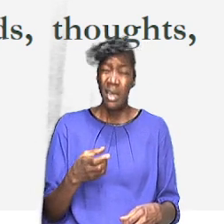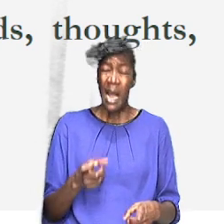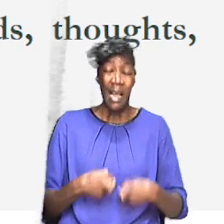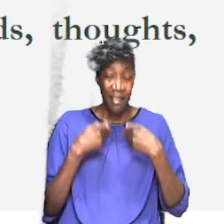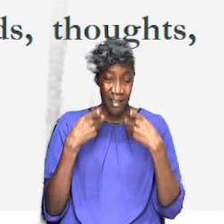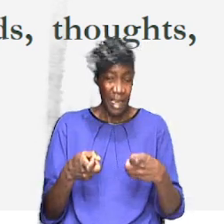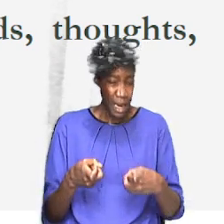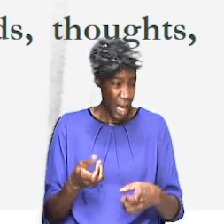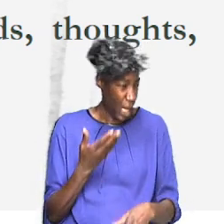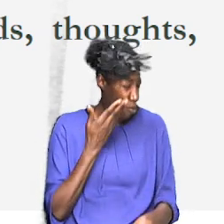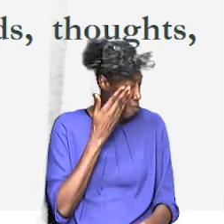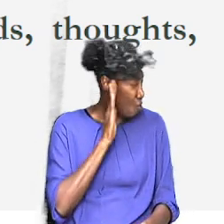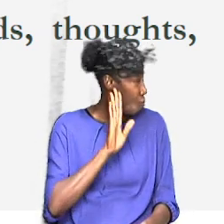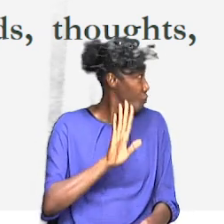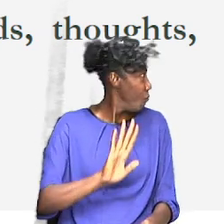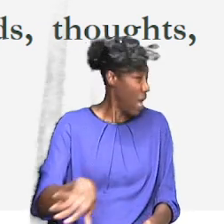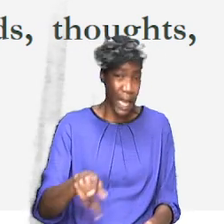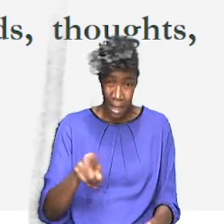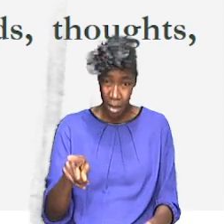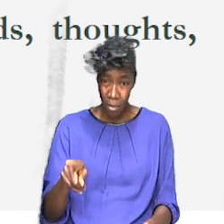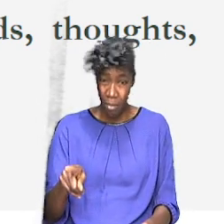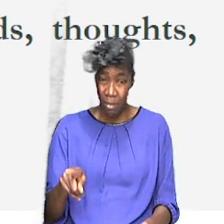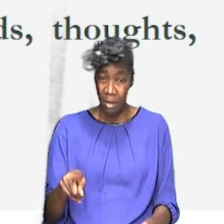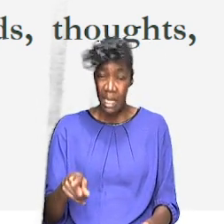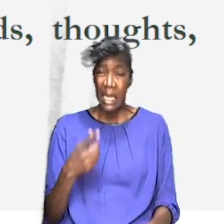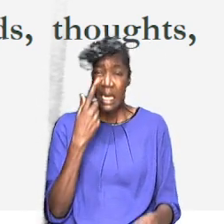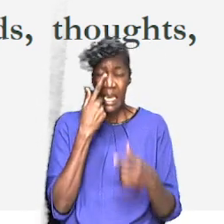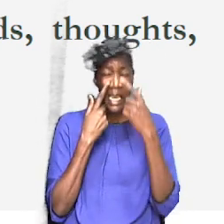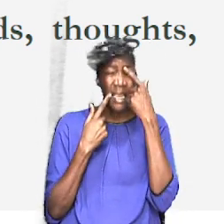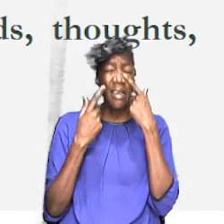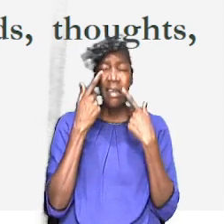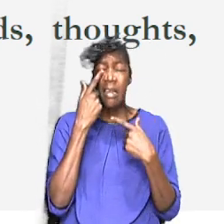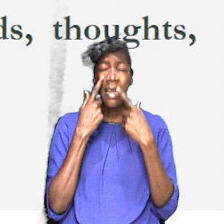And the volume of her tears made Jesus' feet wet.